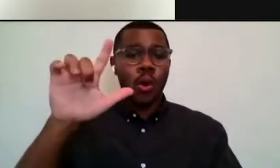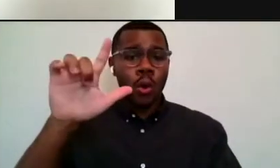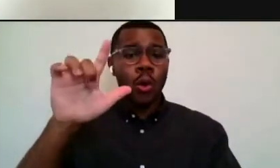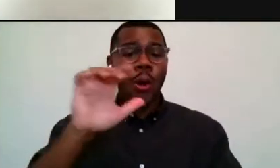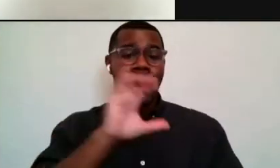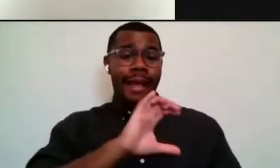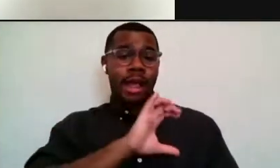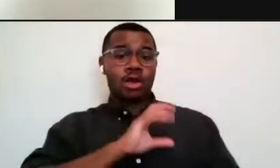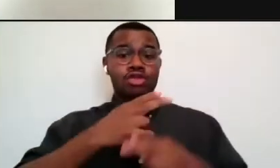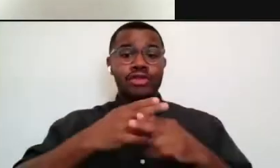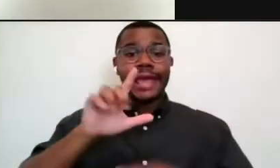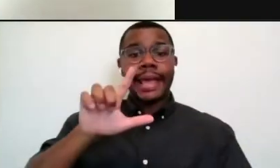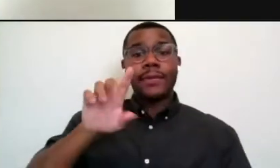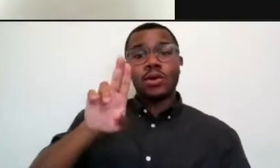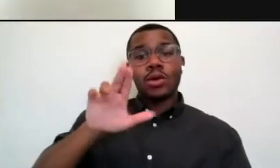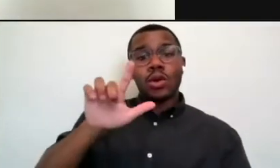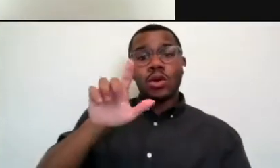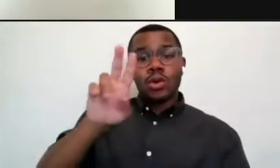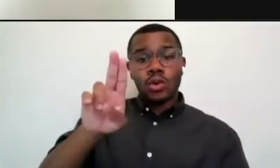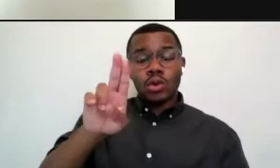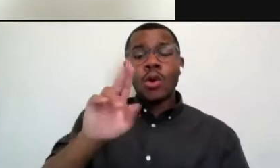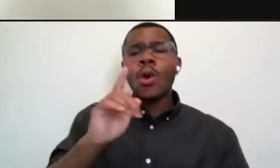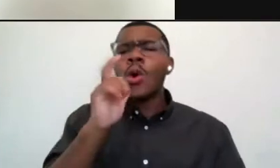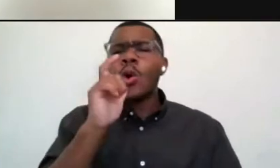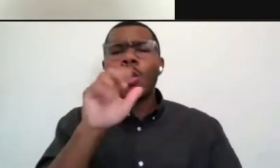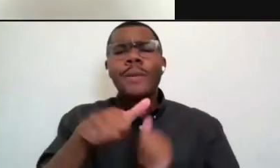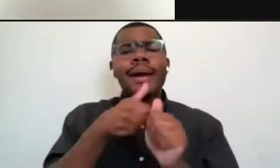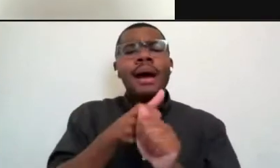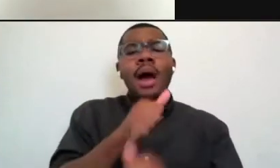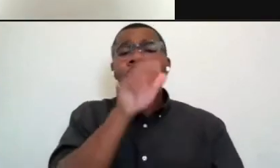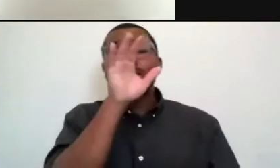film that won a couple of Golden Globes